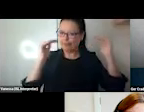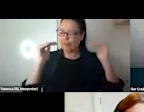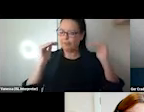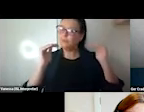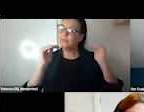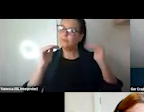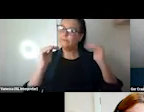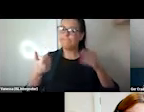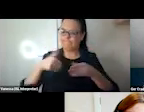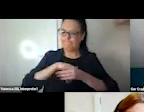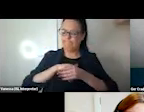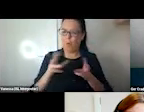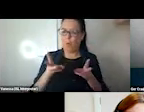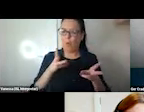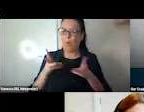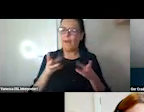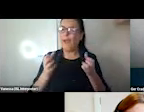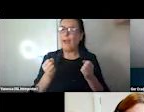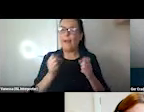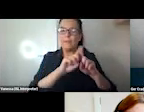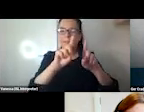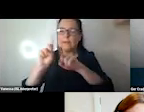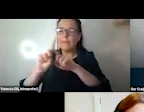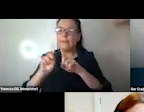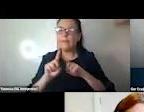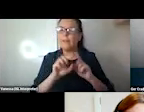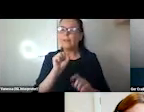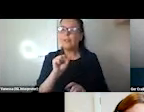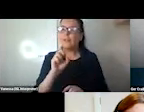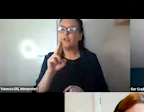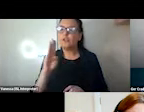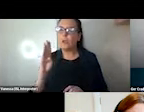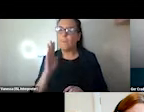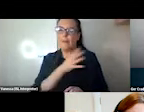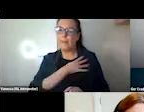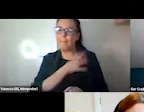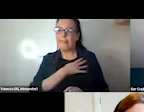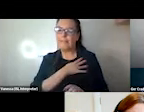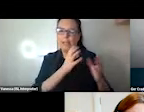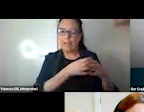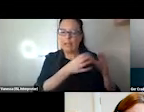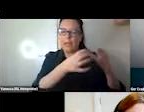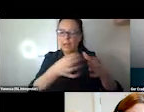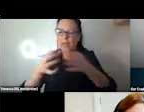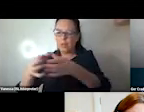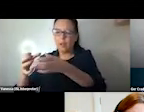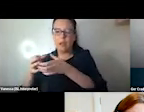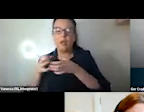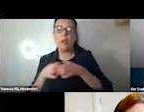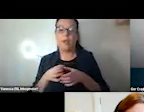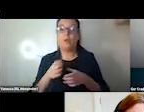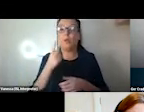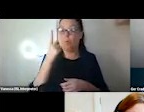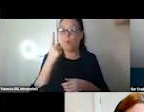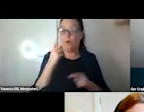we're involved in, we have a number of subcommittees, and the one that is heavily involved in this work this morning